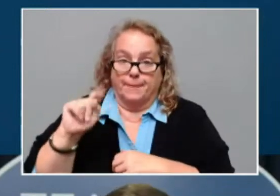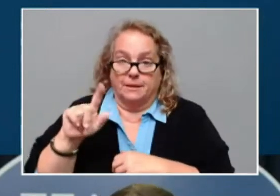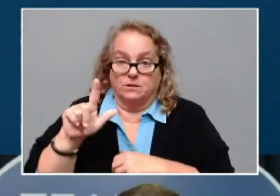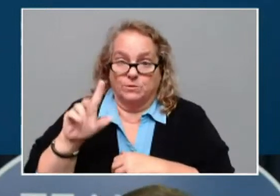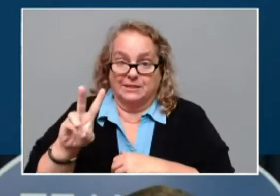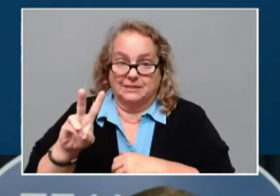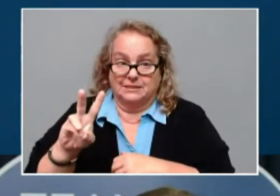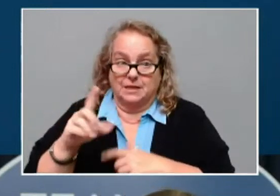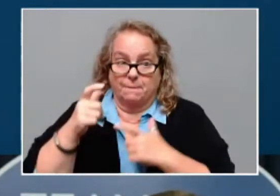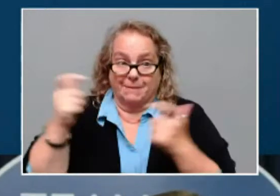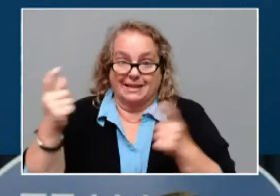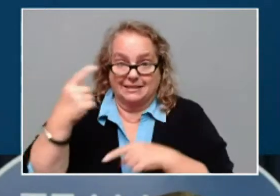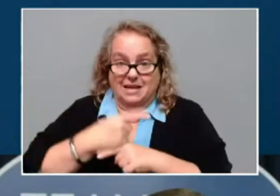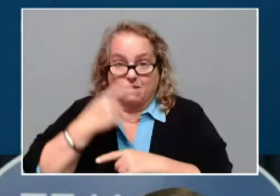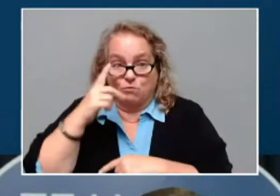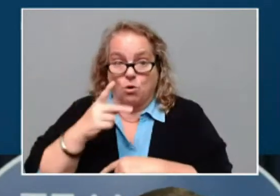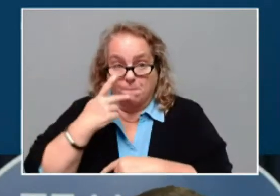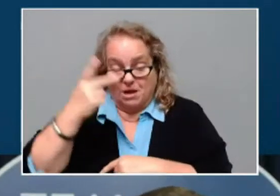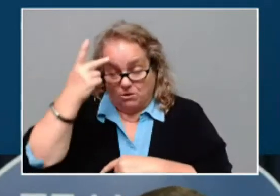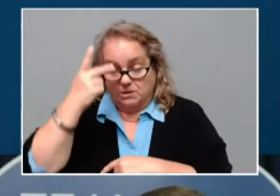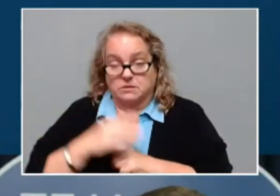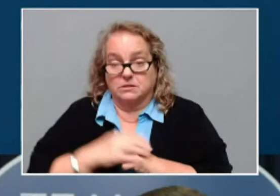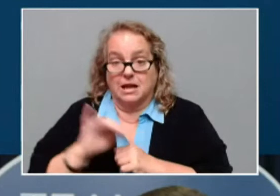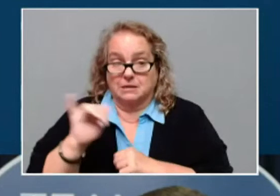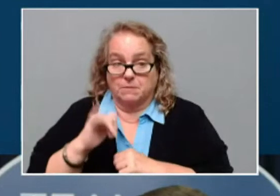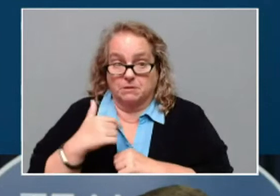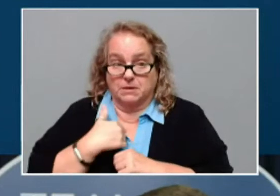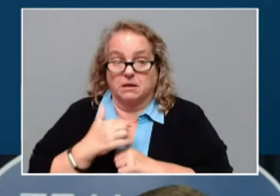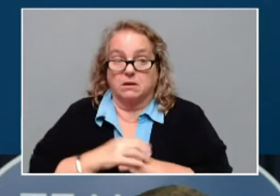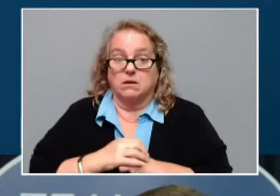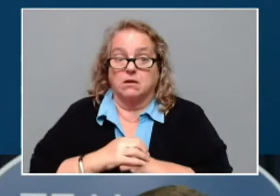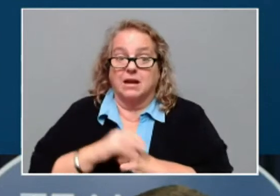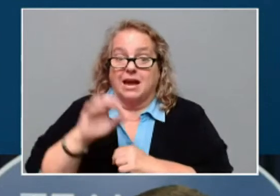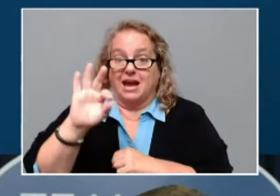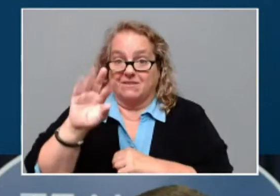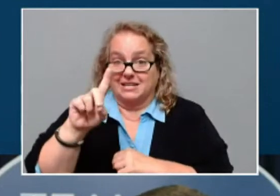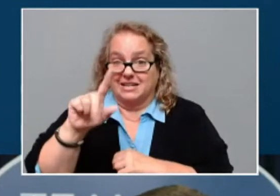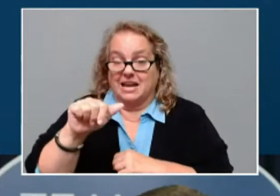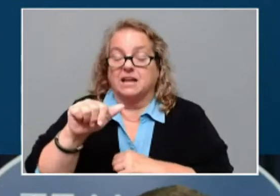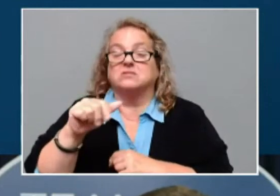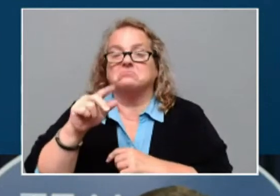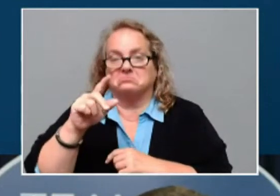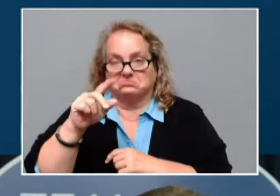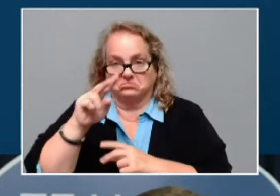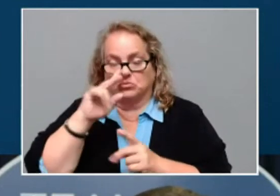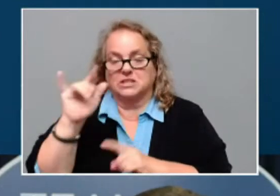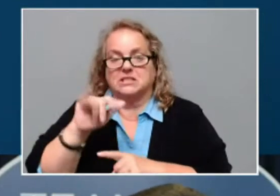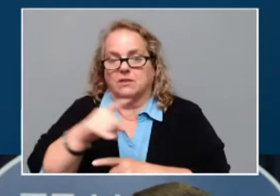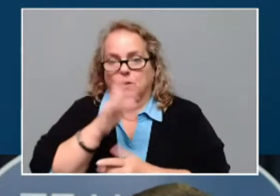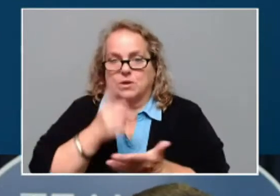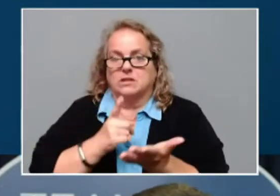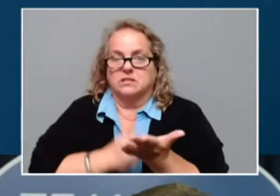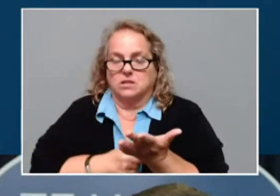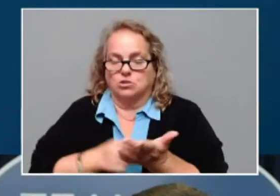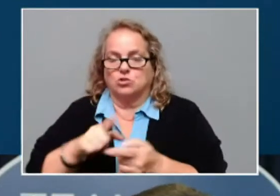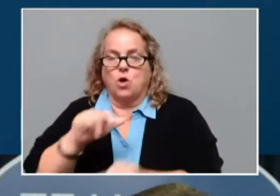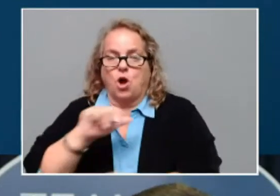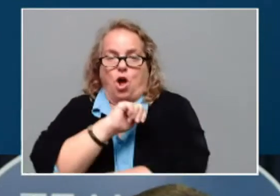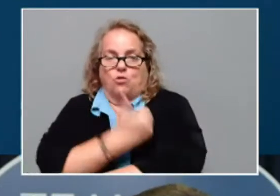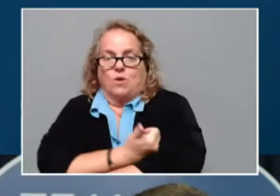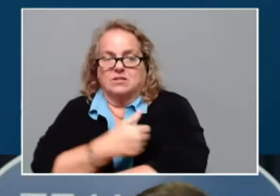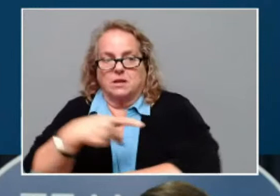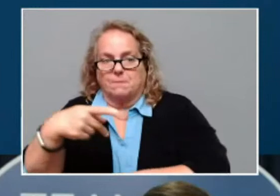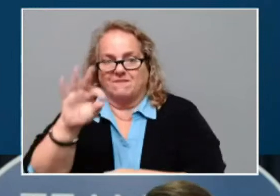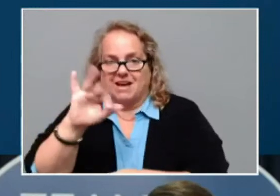parents like me. The FDA anticipates the advisory committee will discuss authorizing the Pfizer vaccine for